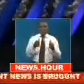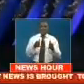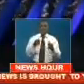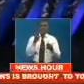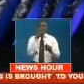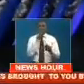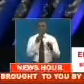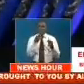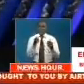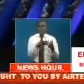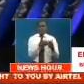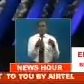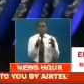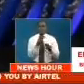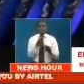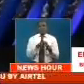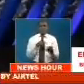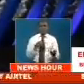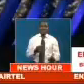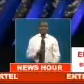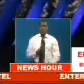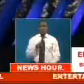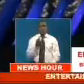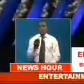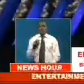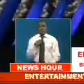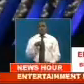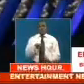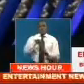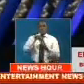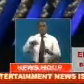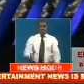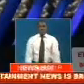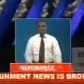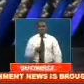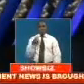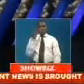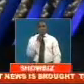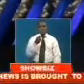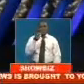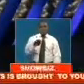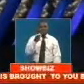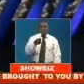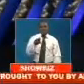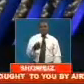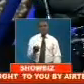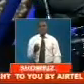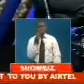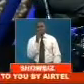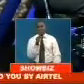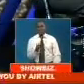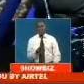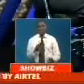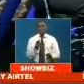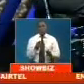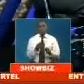So that's that. That bad the only thing make me unique. Okay. Because I rapping fast in the gun language. Wow. When